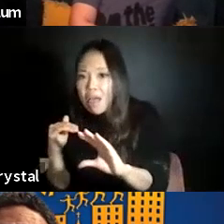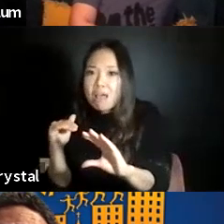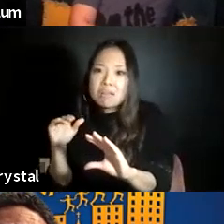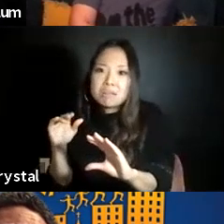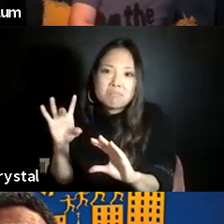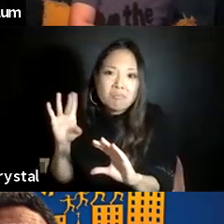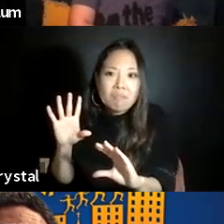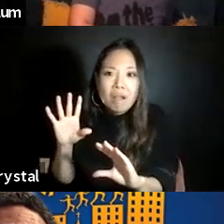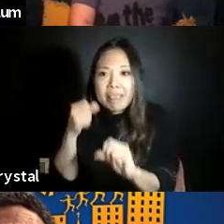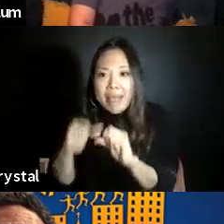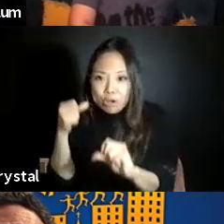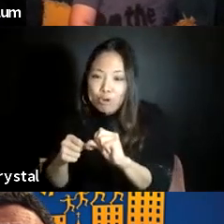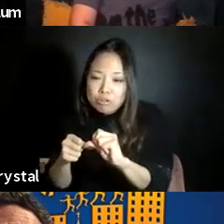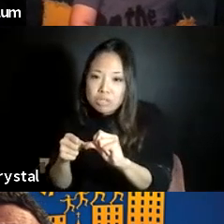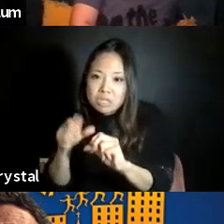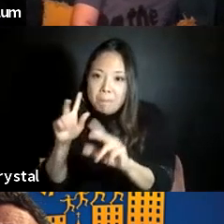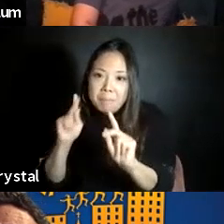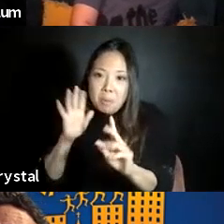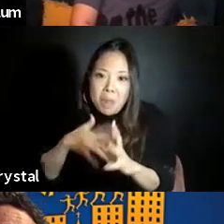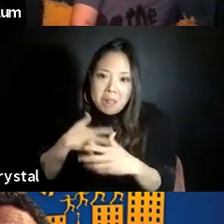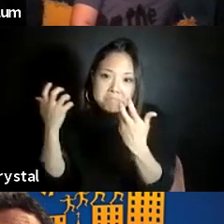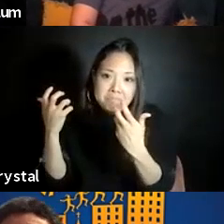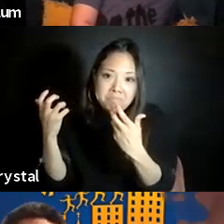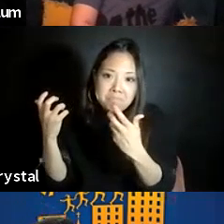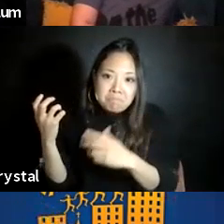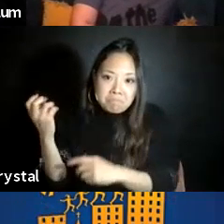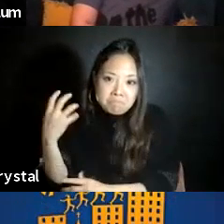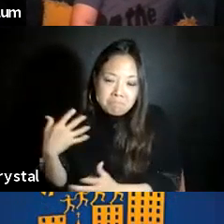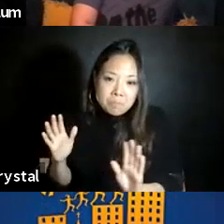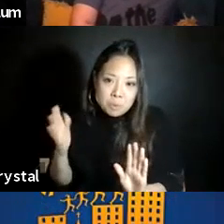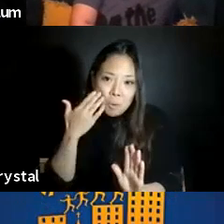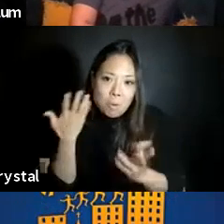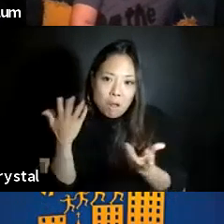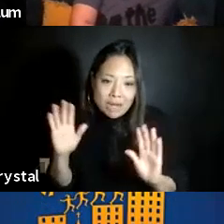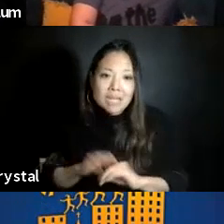things. How do people feel about that?